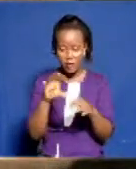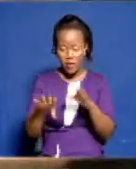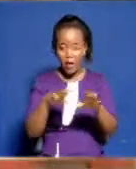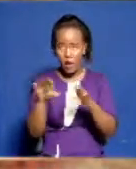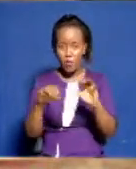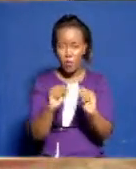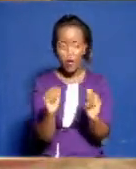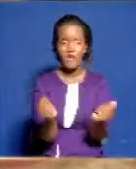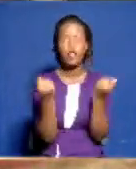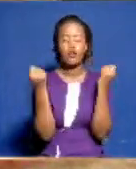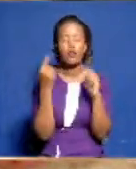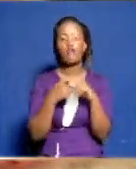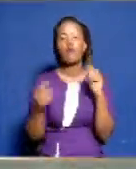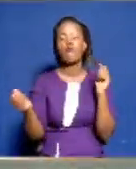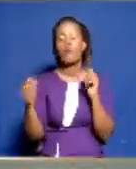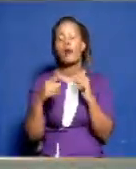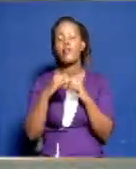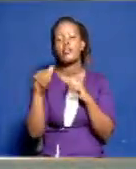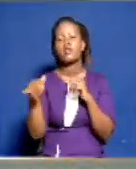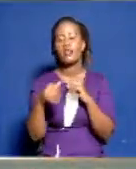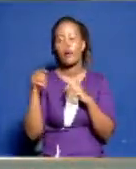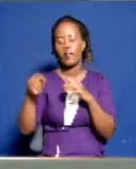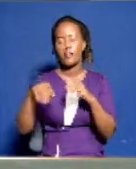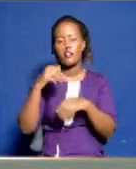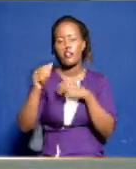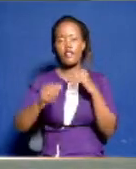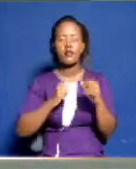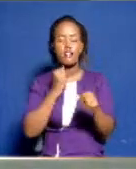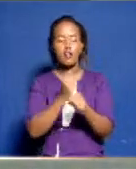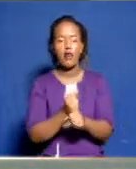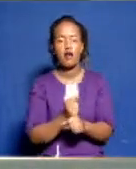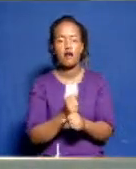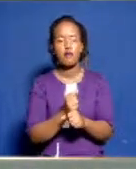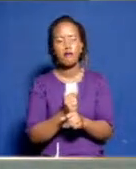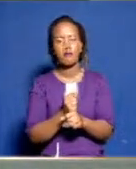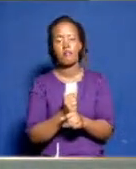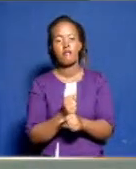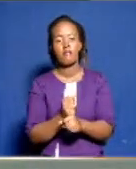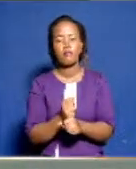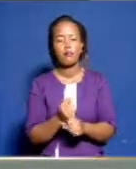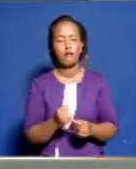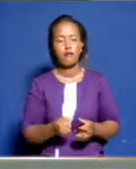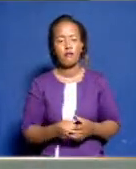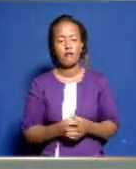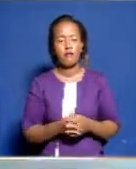since January this year. Regina Manyara reporting for Channel 1 Business.